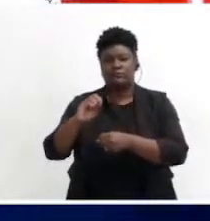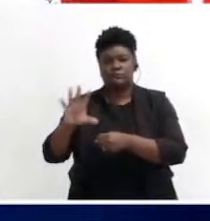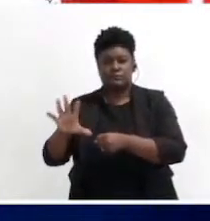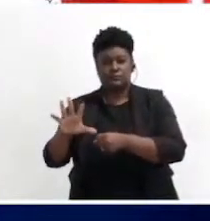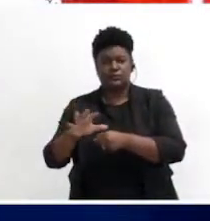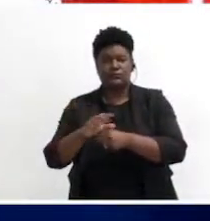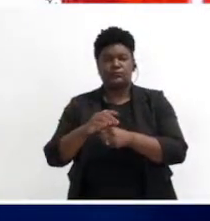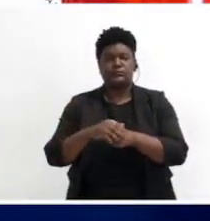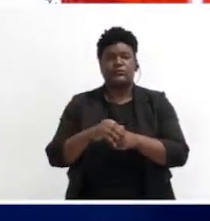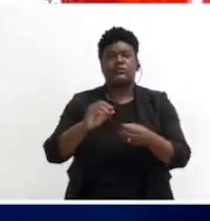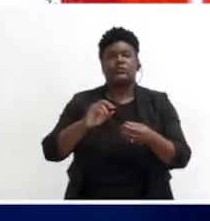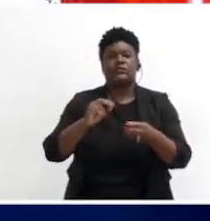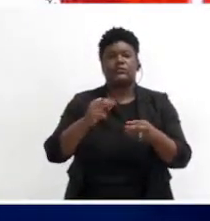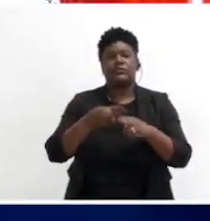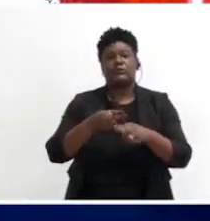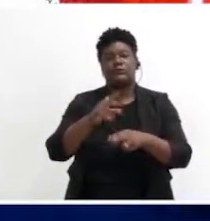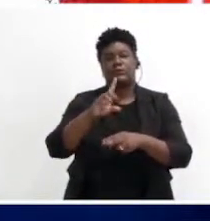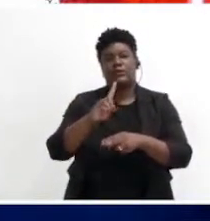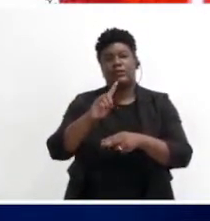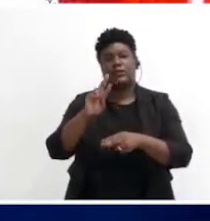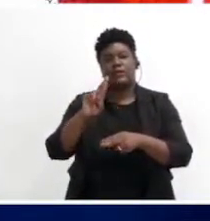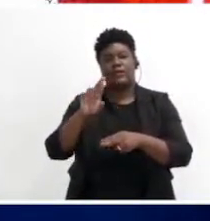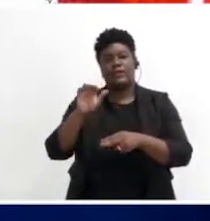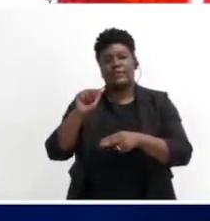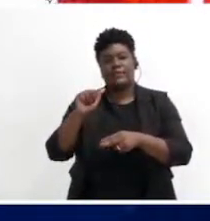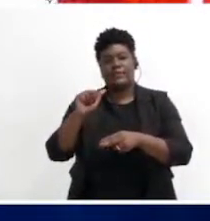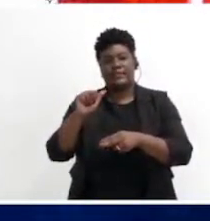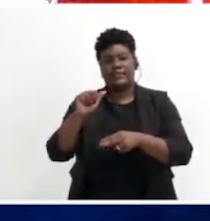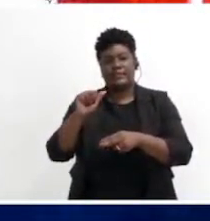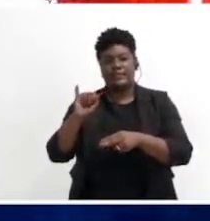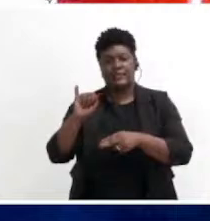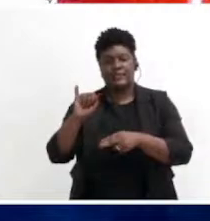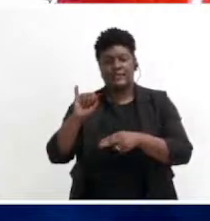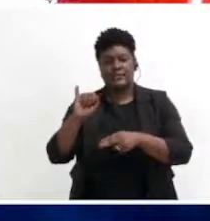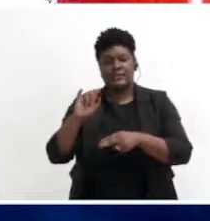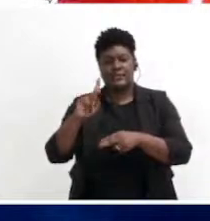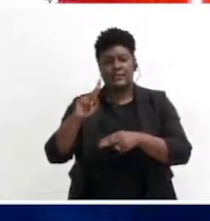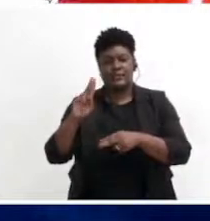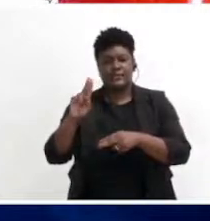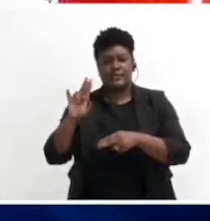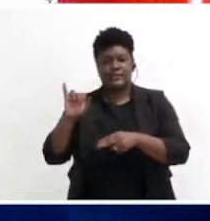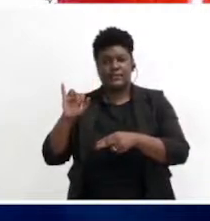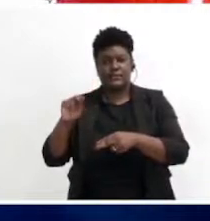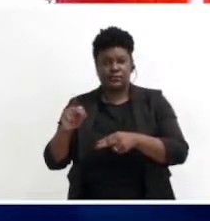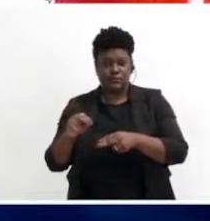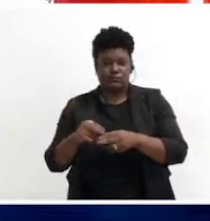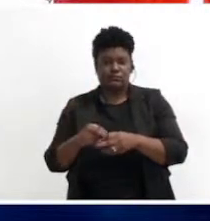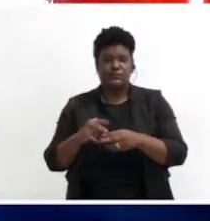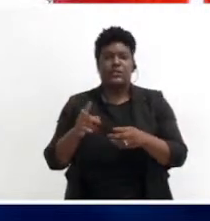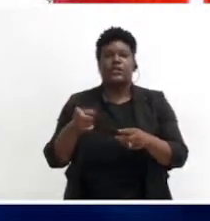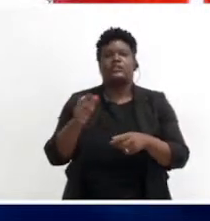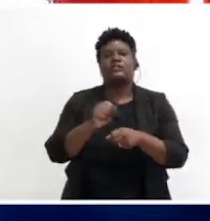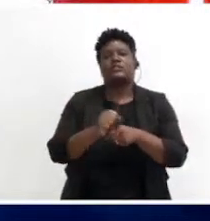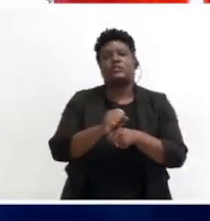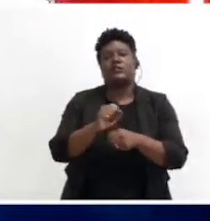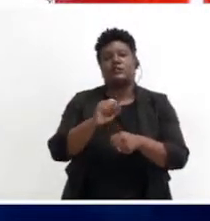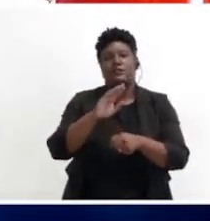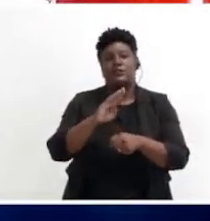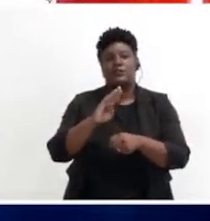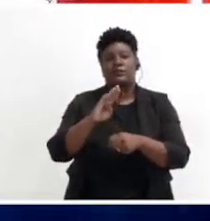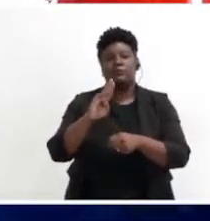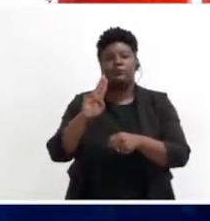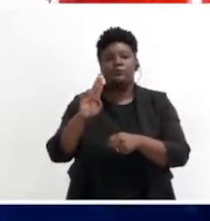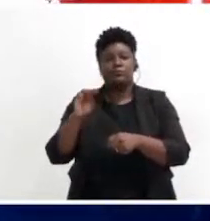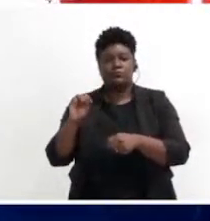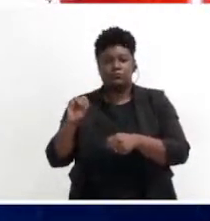And we worked on copper pillar bumps back then, probably about 3 years before the industry really